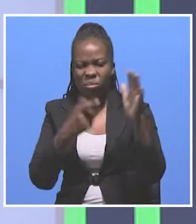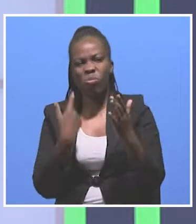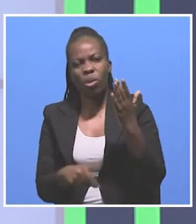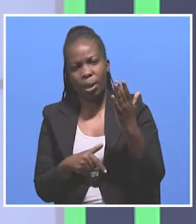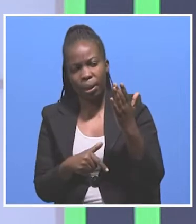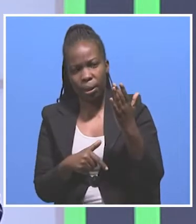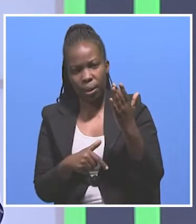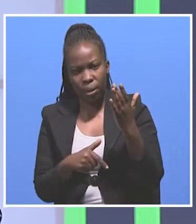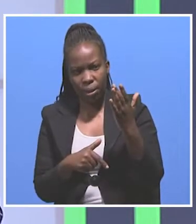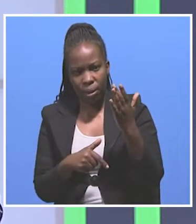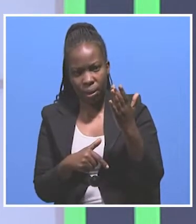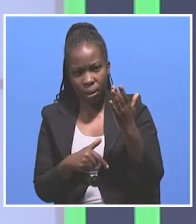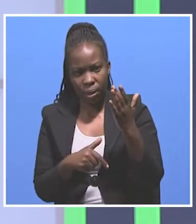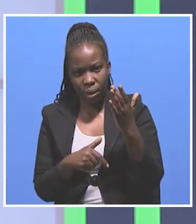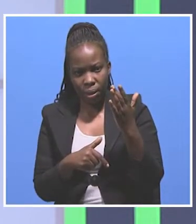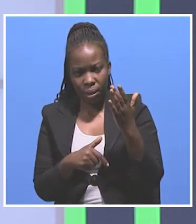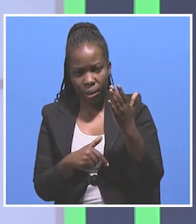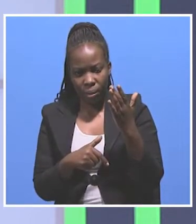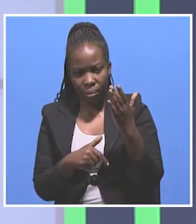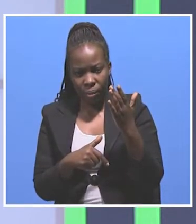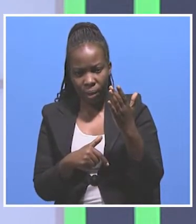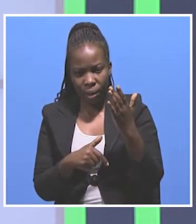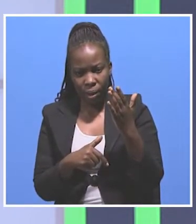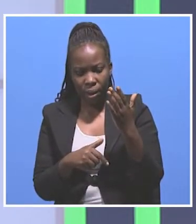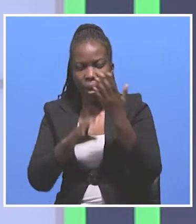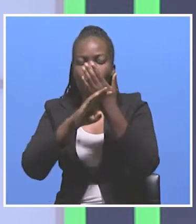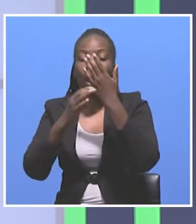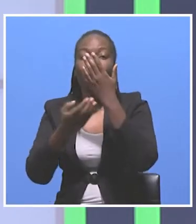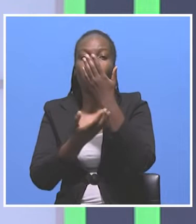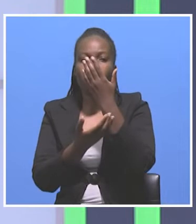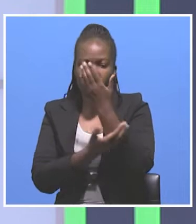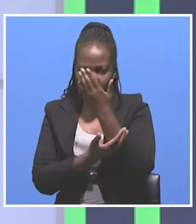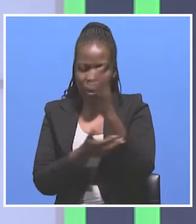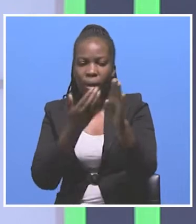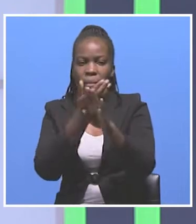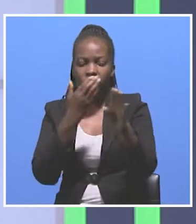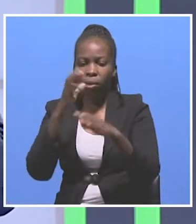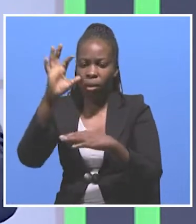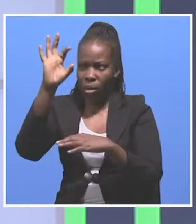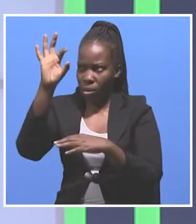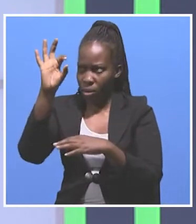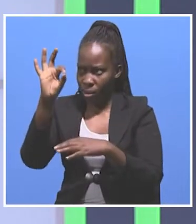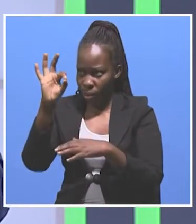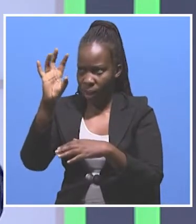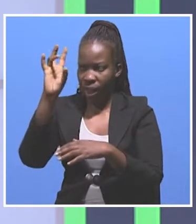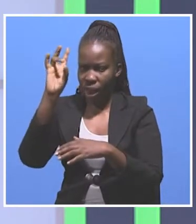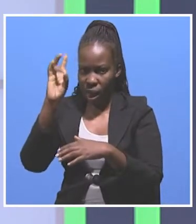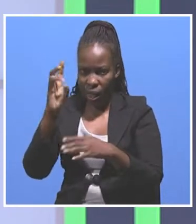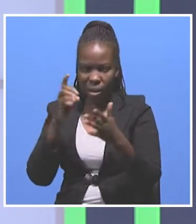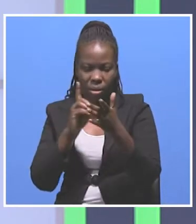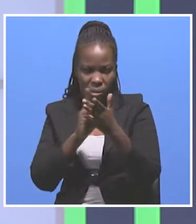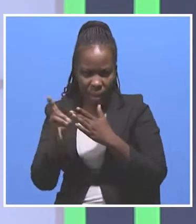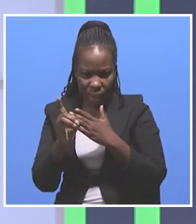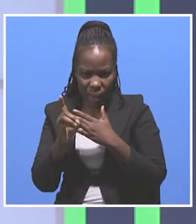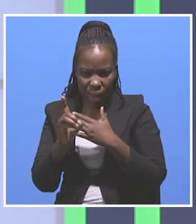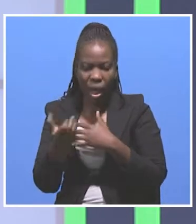a pregnancy which is growing, but before 28 weeks. Okay? Any loss, it can be natural